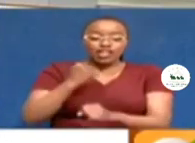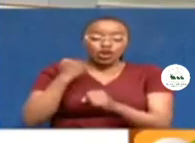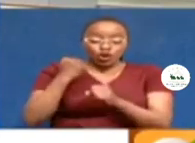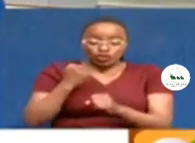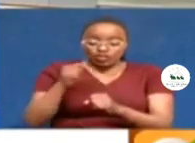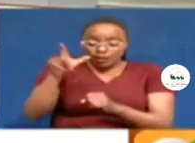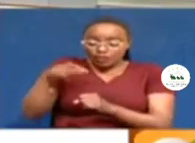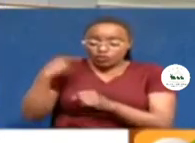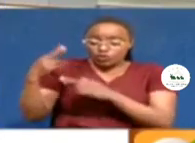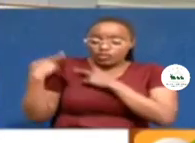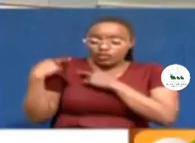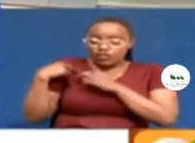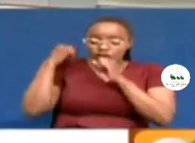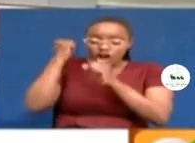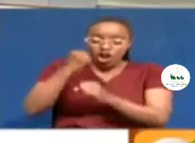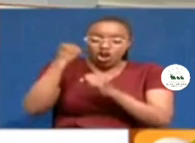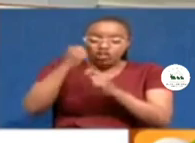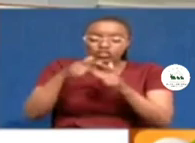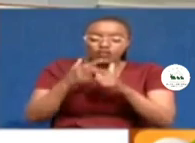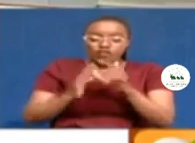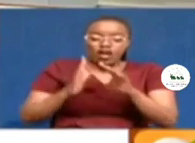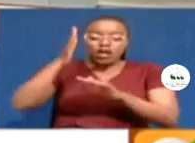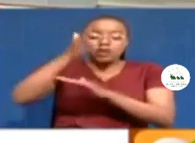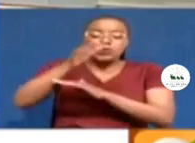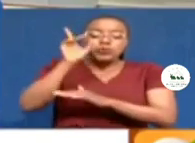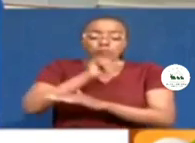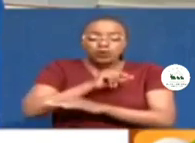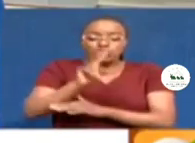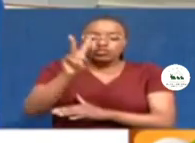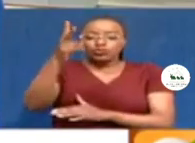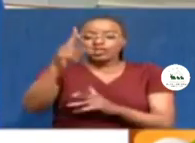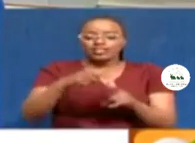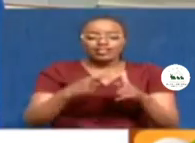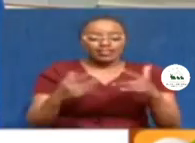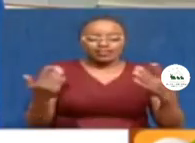rider, having crossed the Rubicon twice,